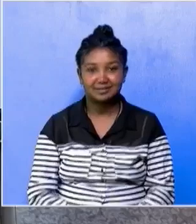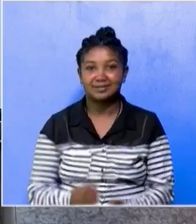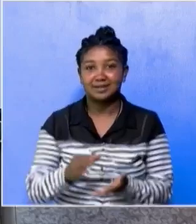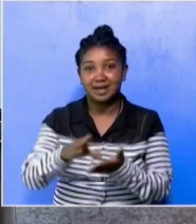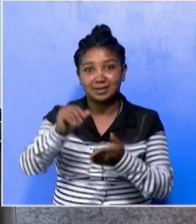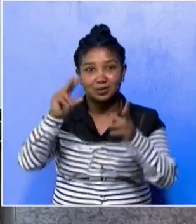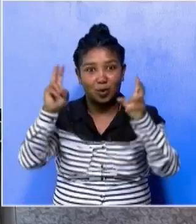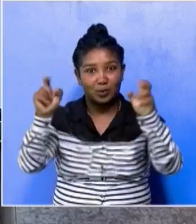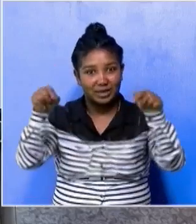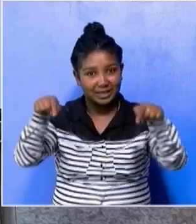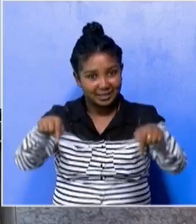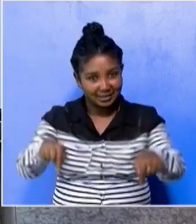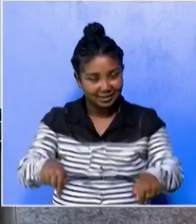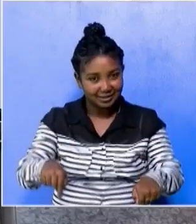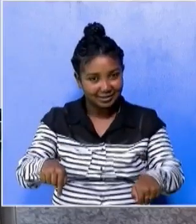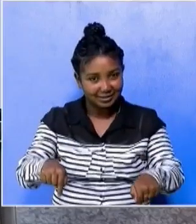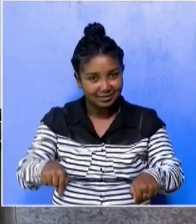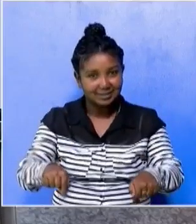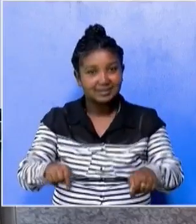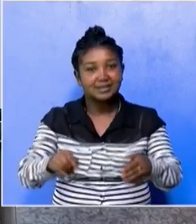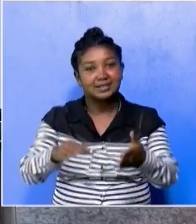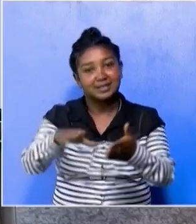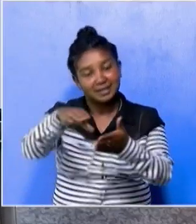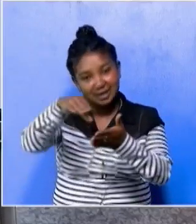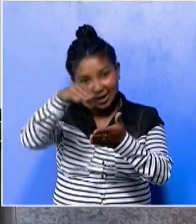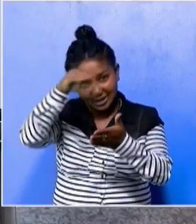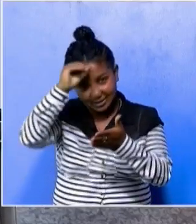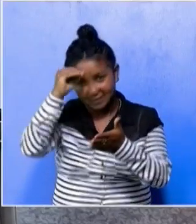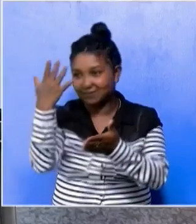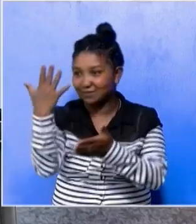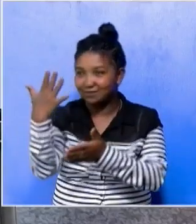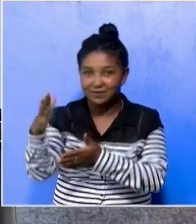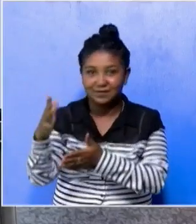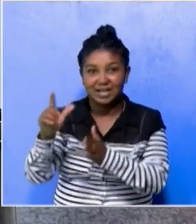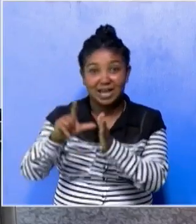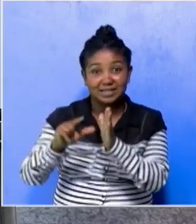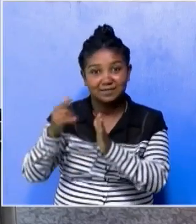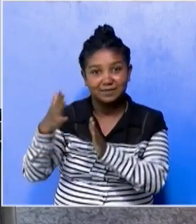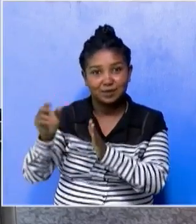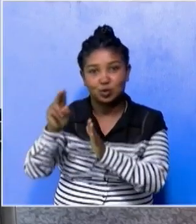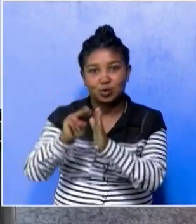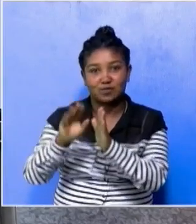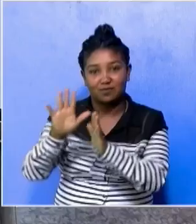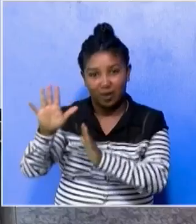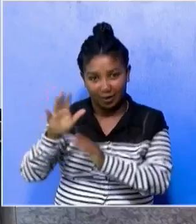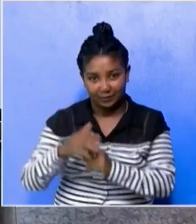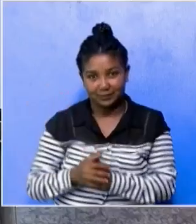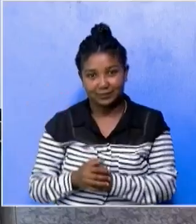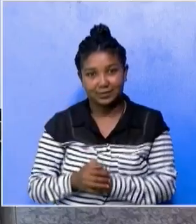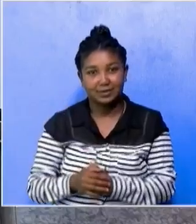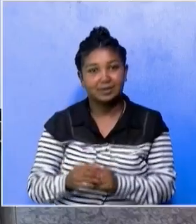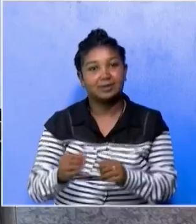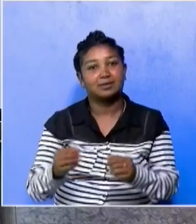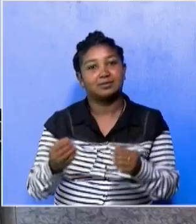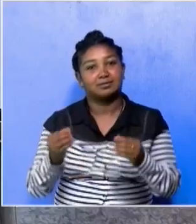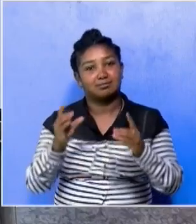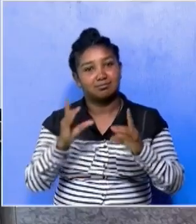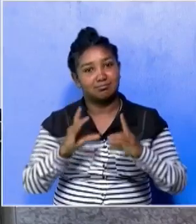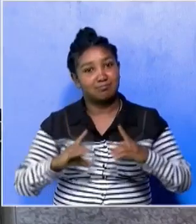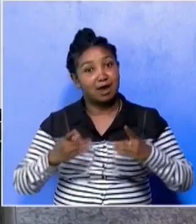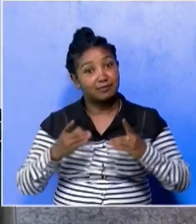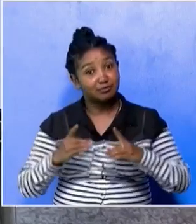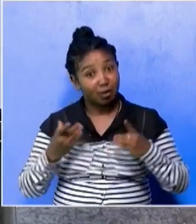Lesson topic for today, that is lesson 15. This is a part of unit 5, livestock